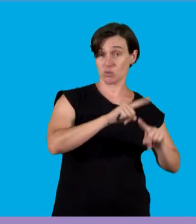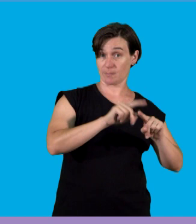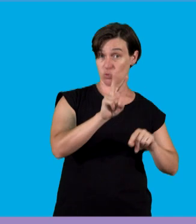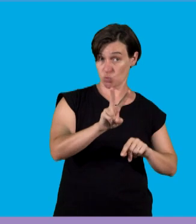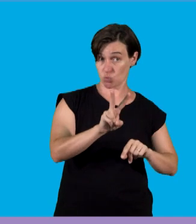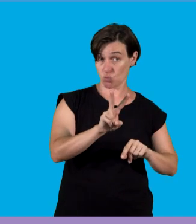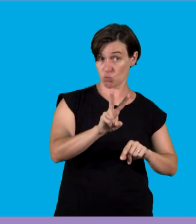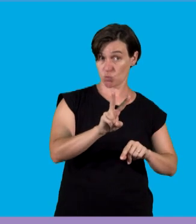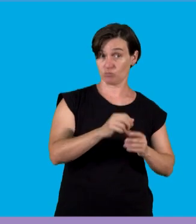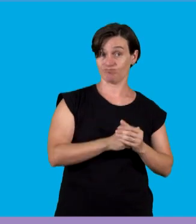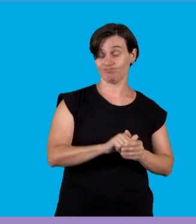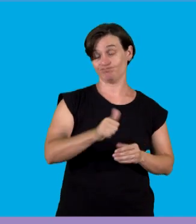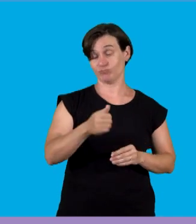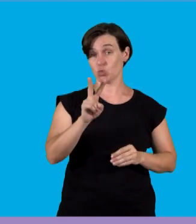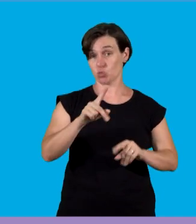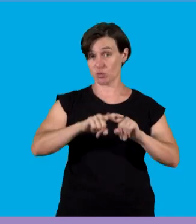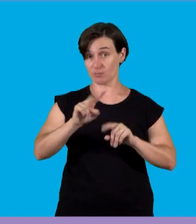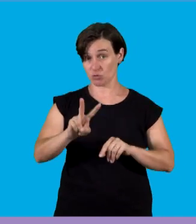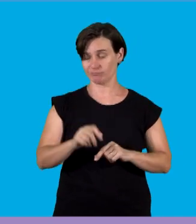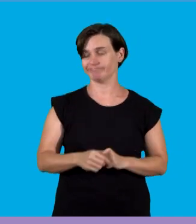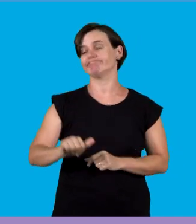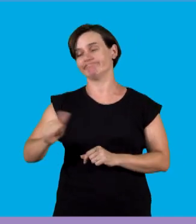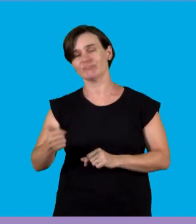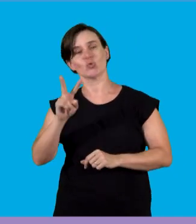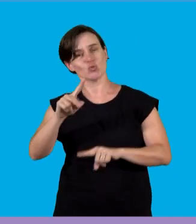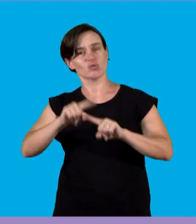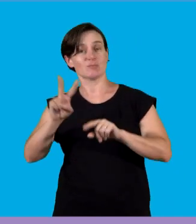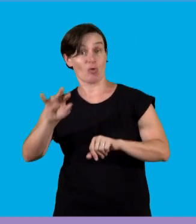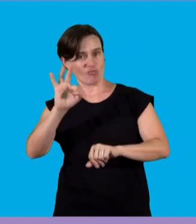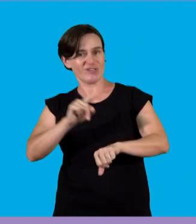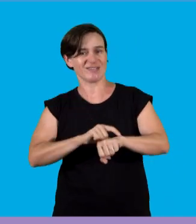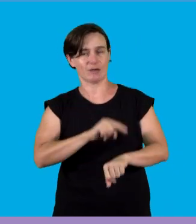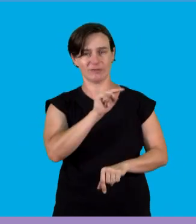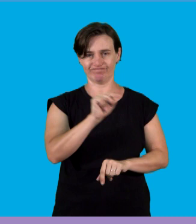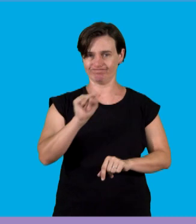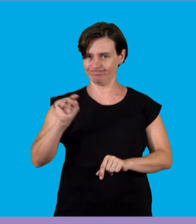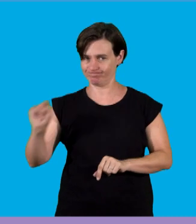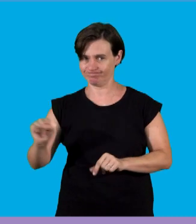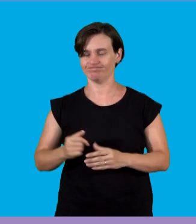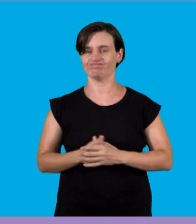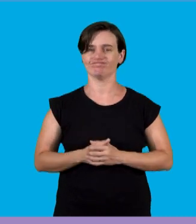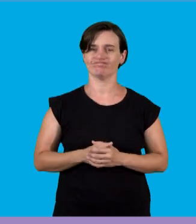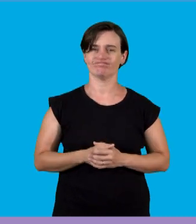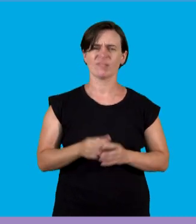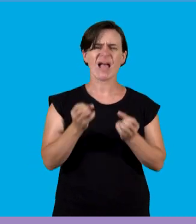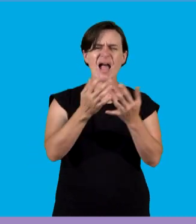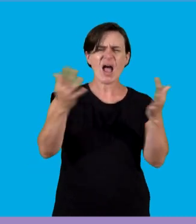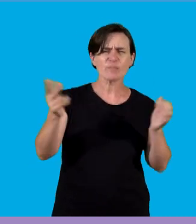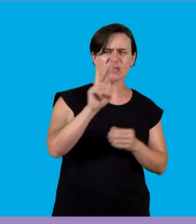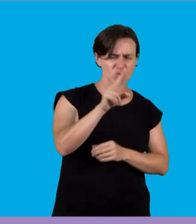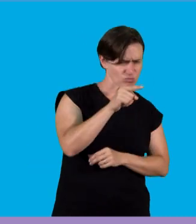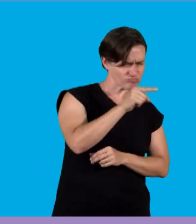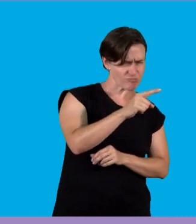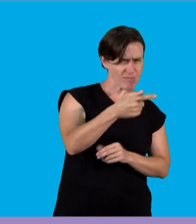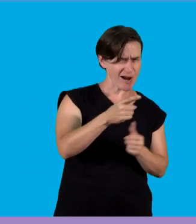2 times 2, and another 2 squared would be 2 times 2, and another 2 squared would be 2 times 2. So we've expanded those powers. How